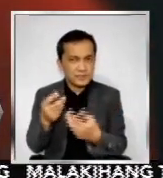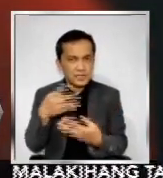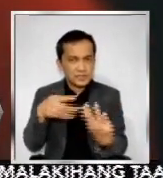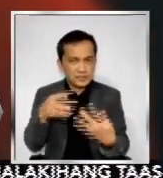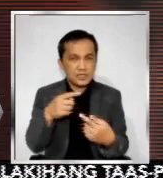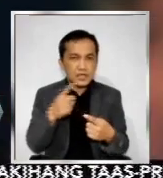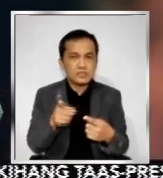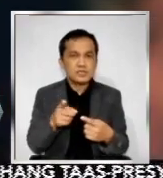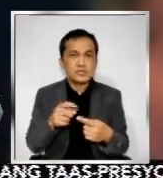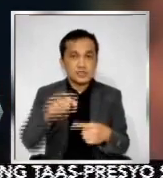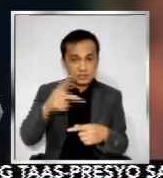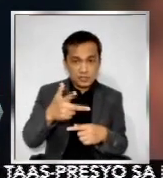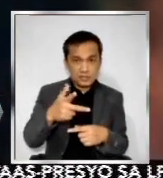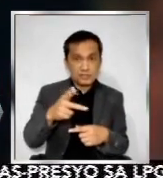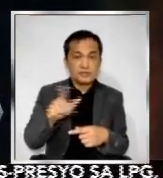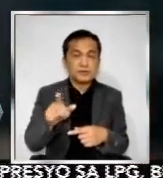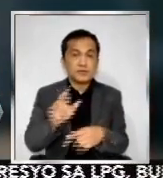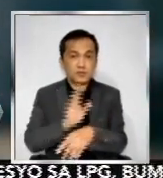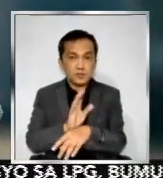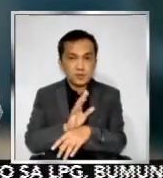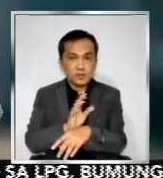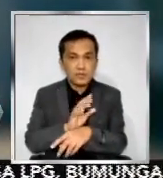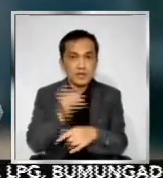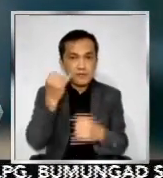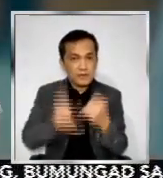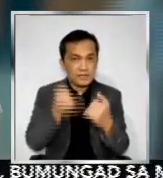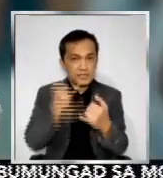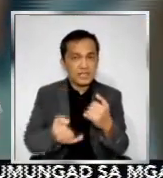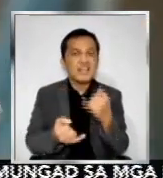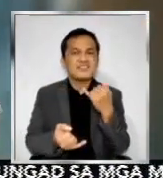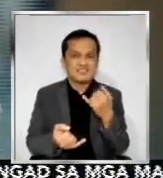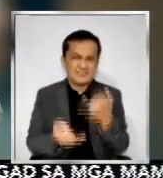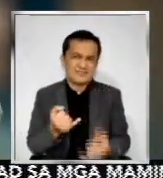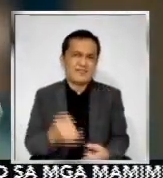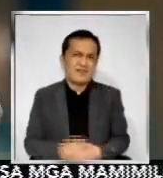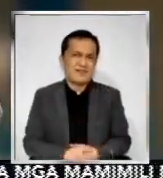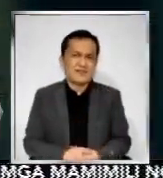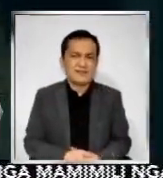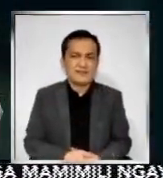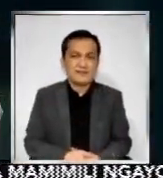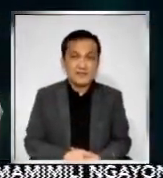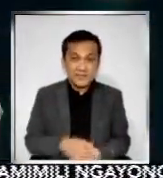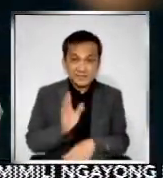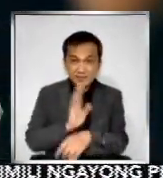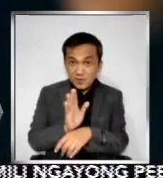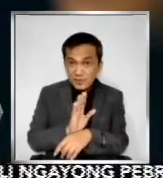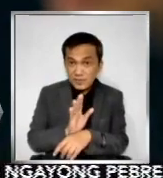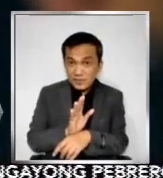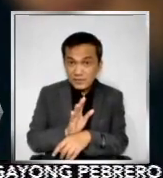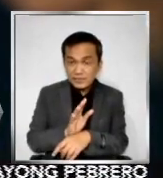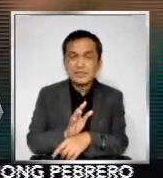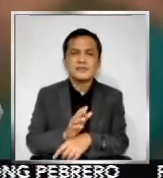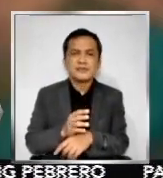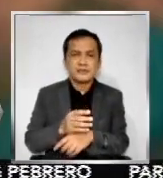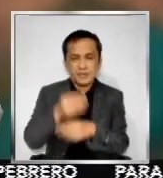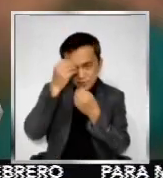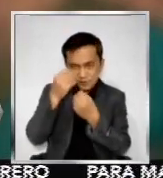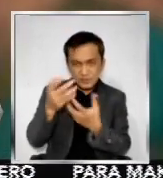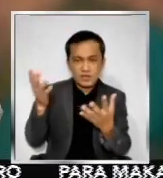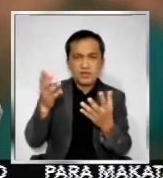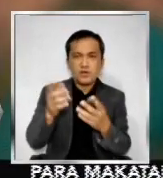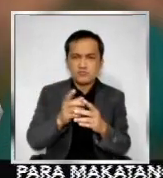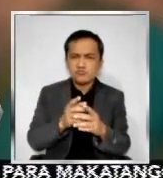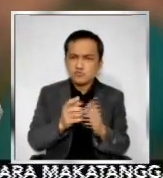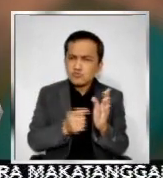teenage flick ay ang finale na nito. Sa pelikula, inilahad nila ang makatotohanang paglalarawan